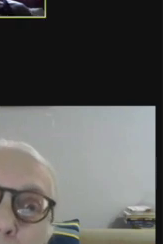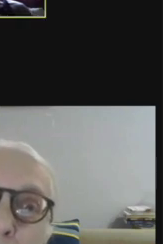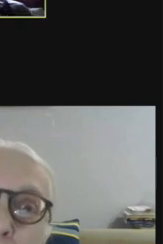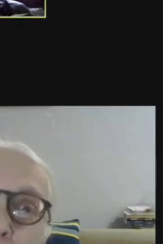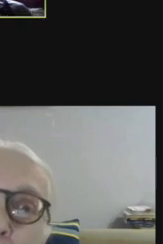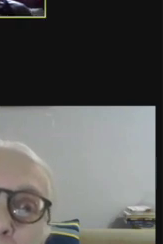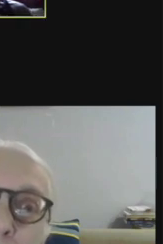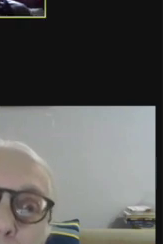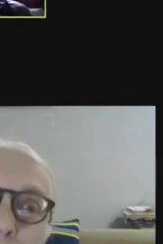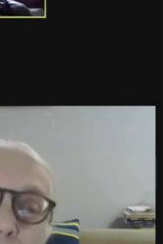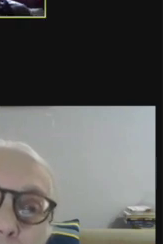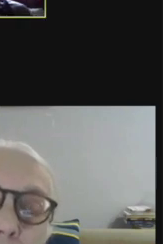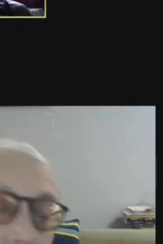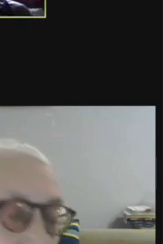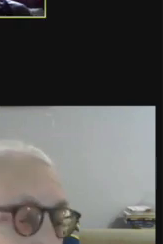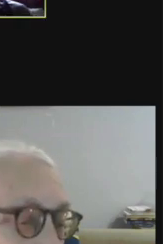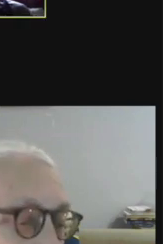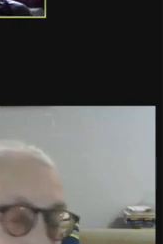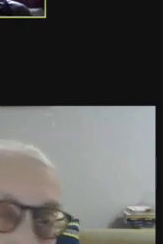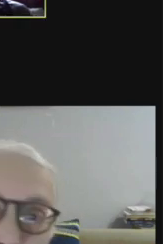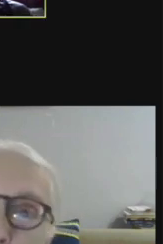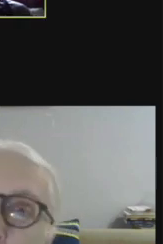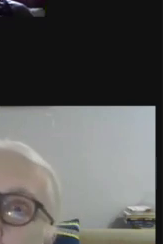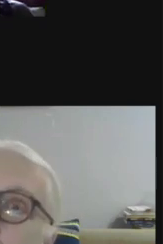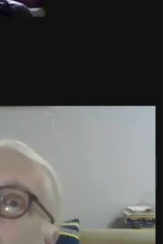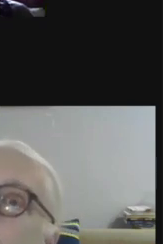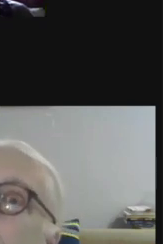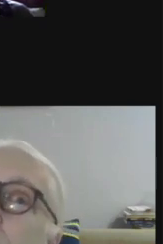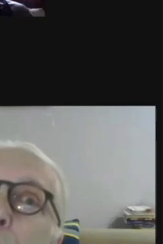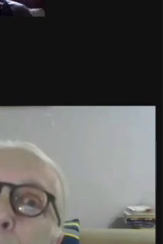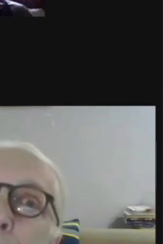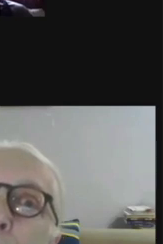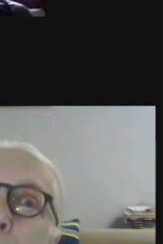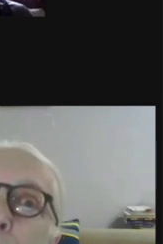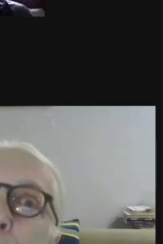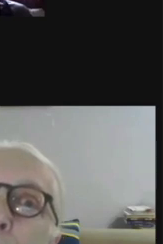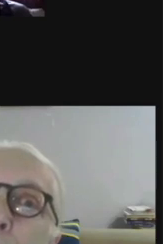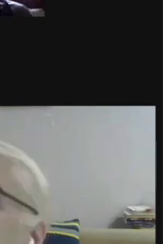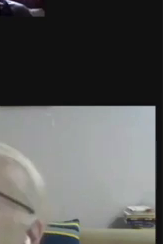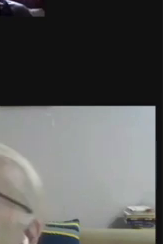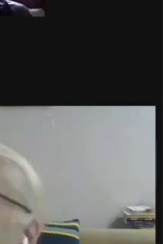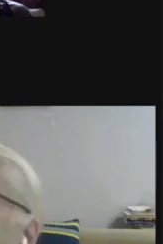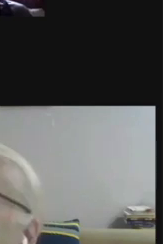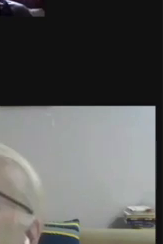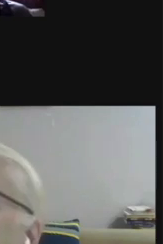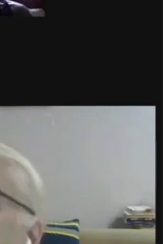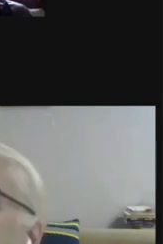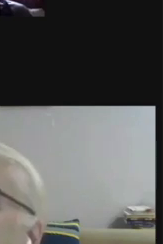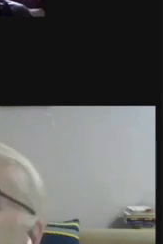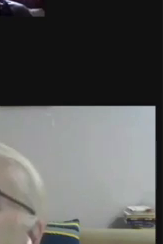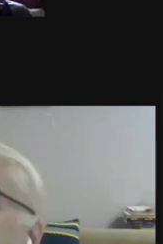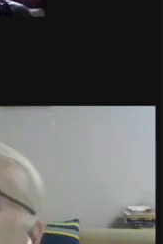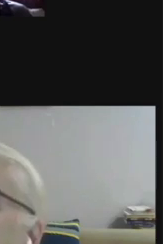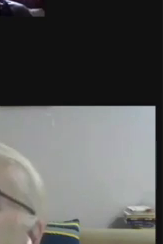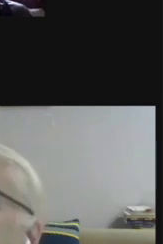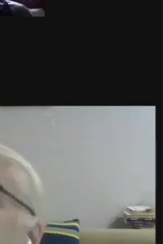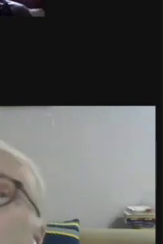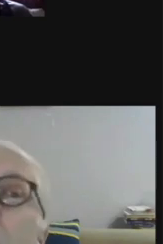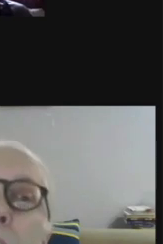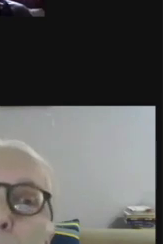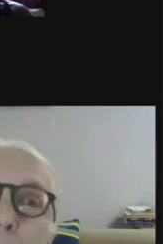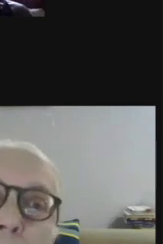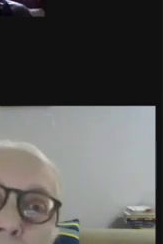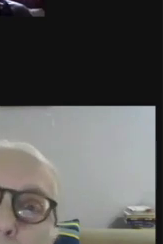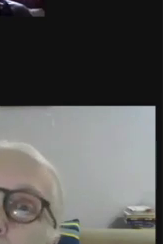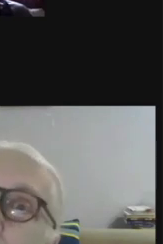Wait. Okay. So I was telling there. Bonnie and John are going to New Orleans next month, right, John? Yep. Mm-hmm. But